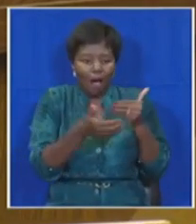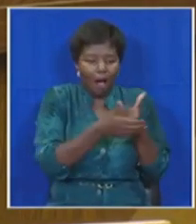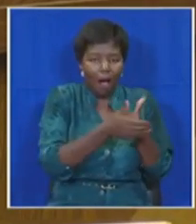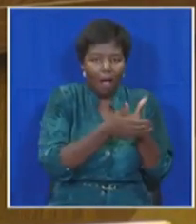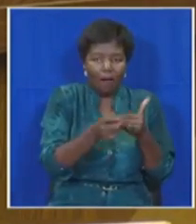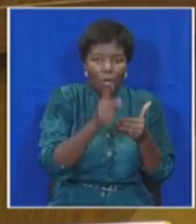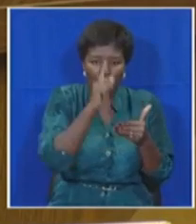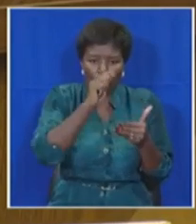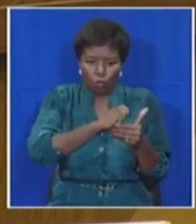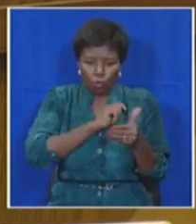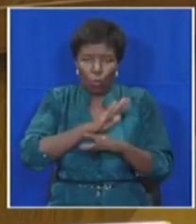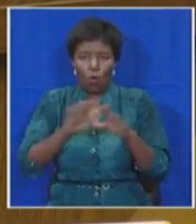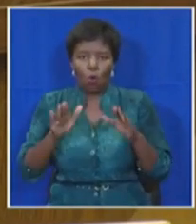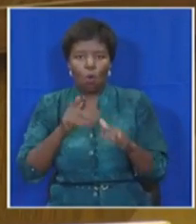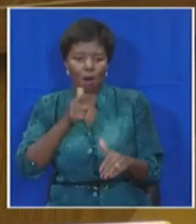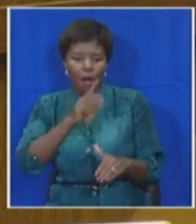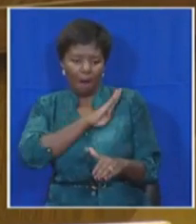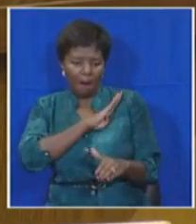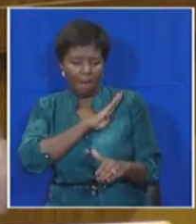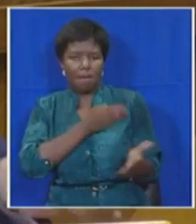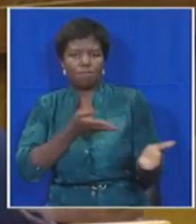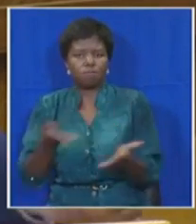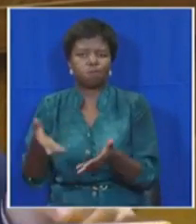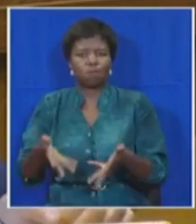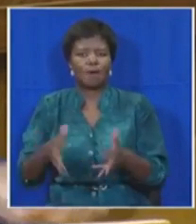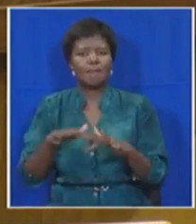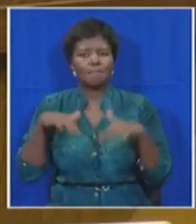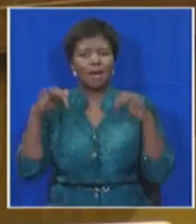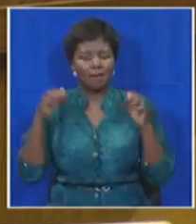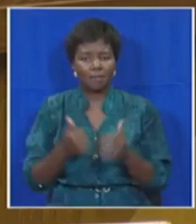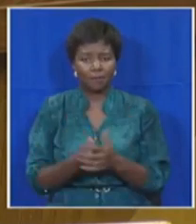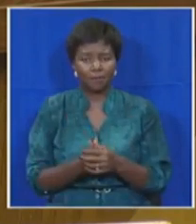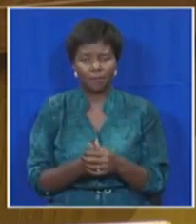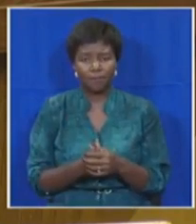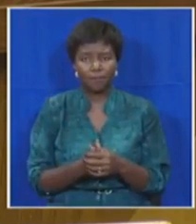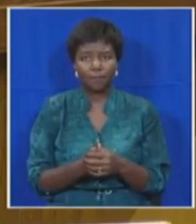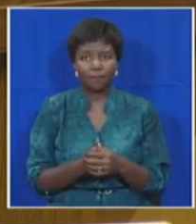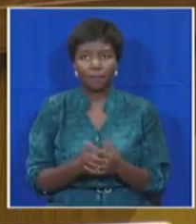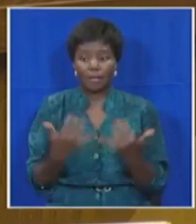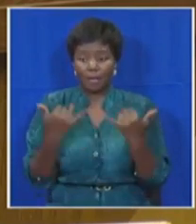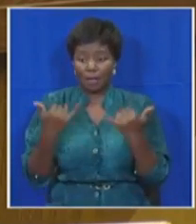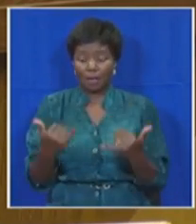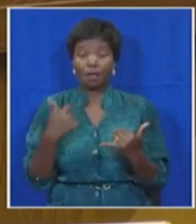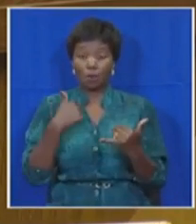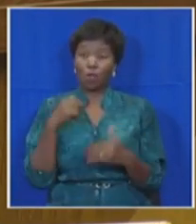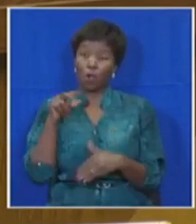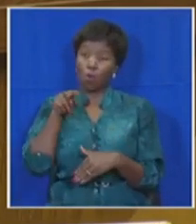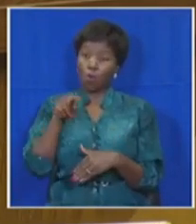with guns and armored cars. Analysts watching the SONA have... Order, Speaker.